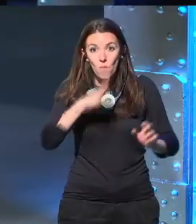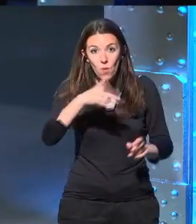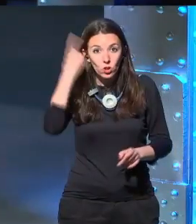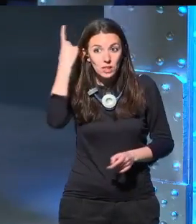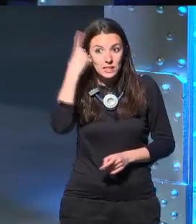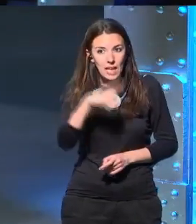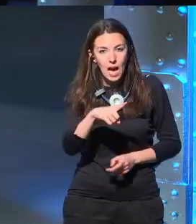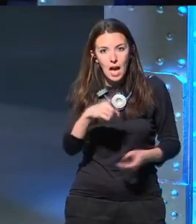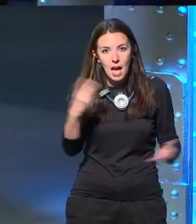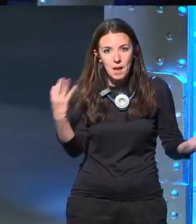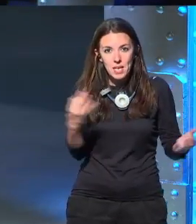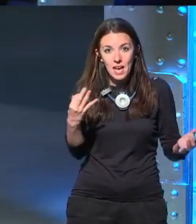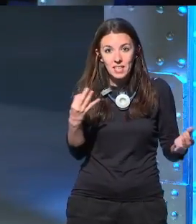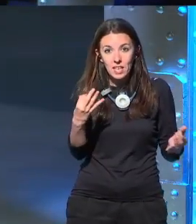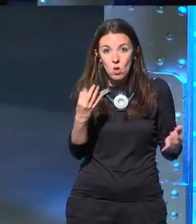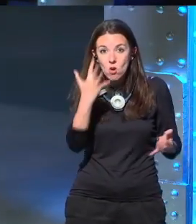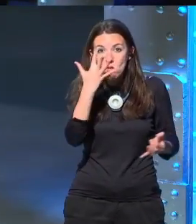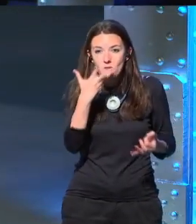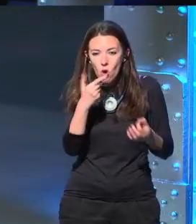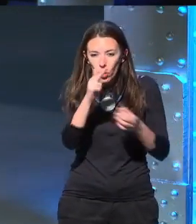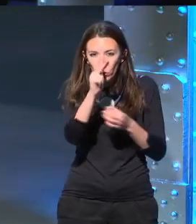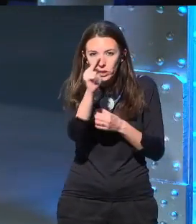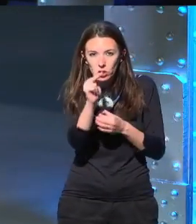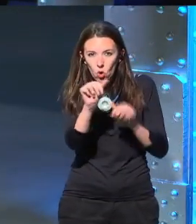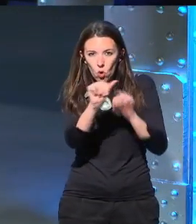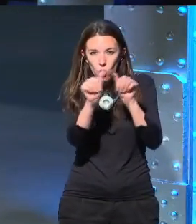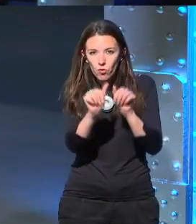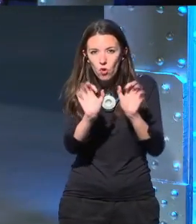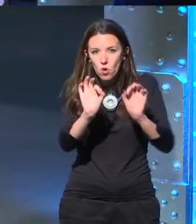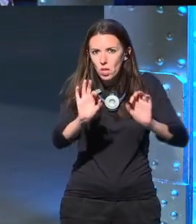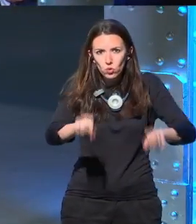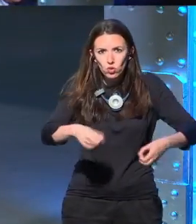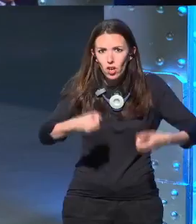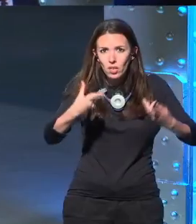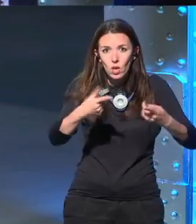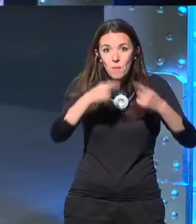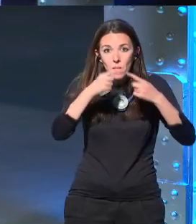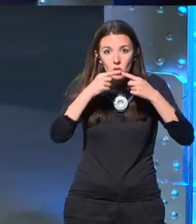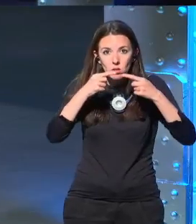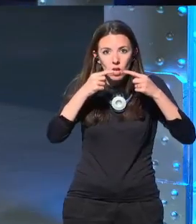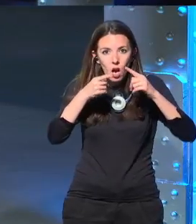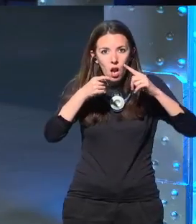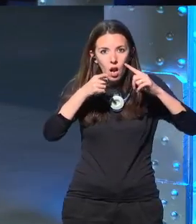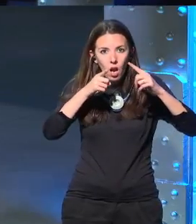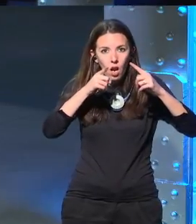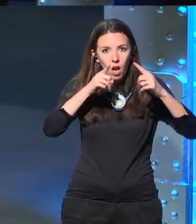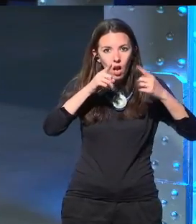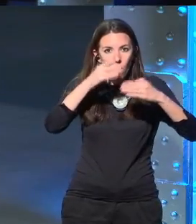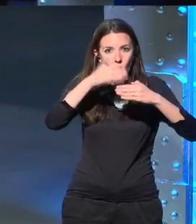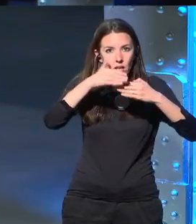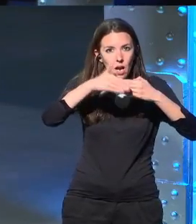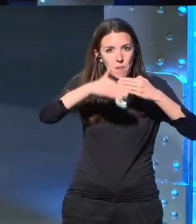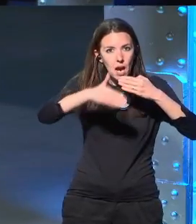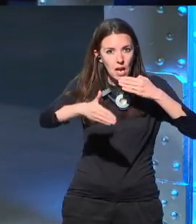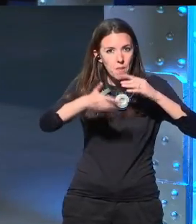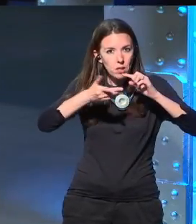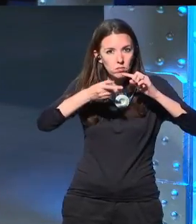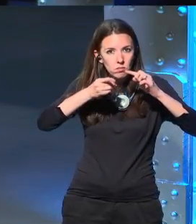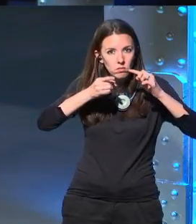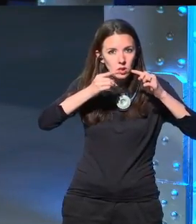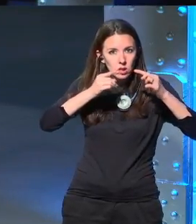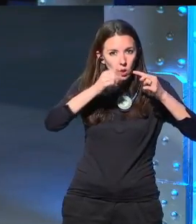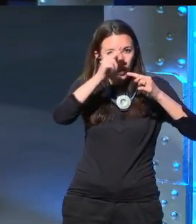coming back. But the smile would change as your vantage changed. The smile would change as you move. The more you looked for the smile, the